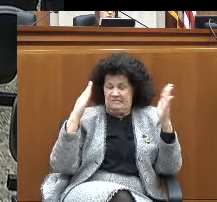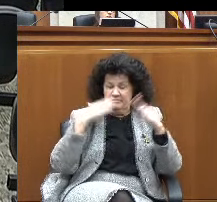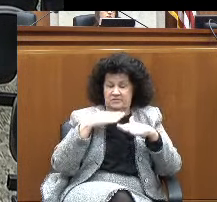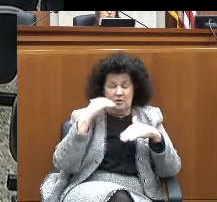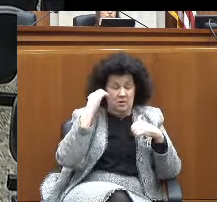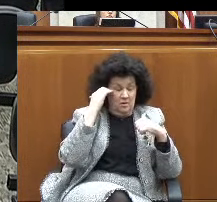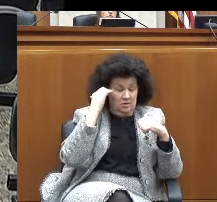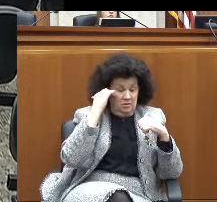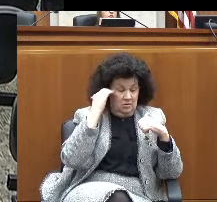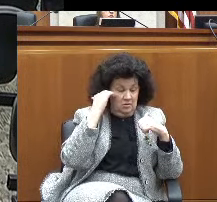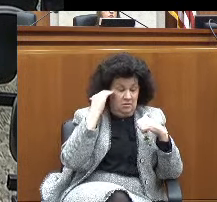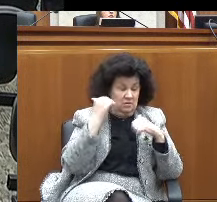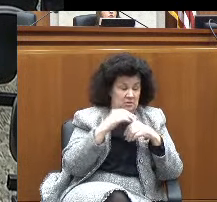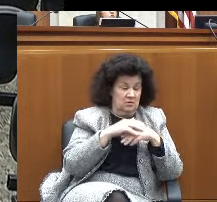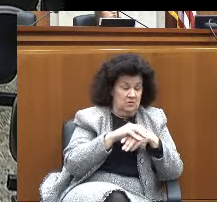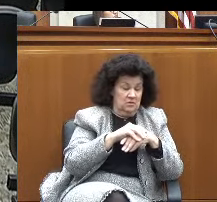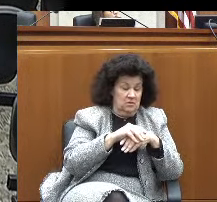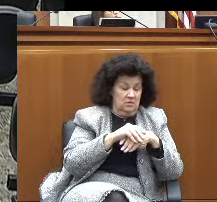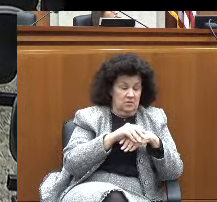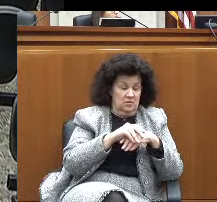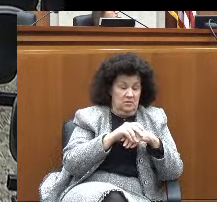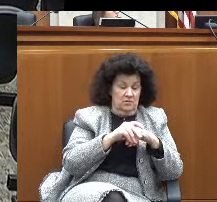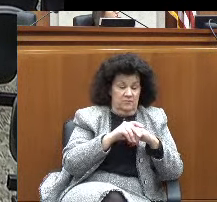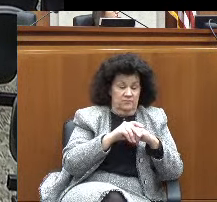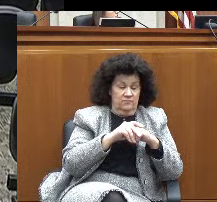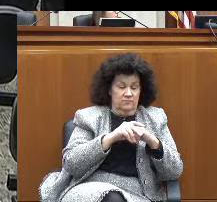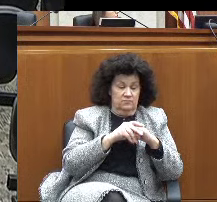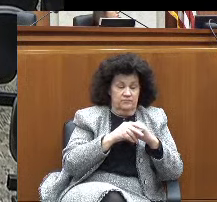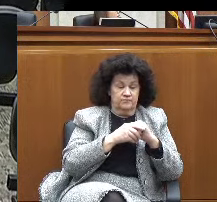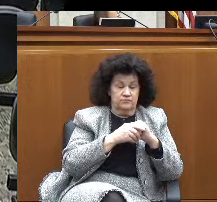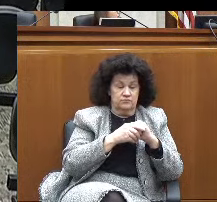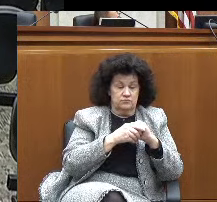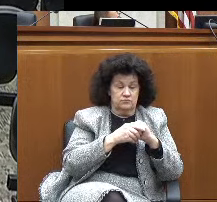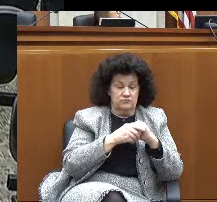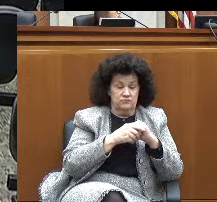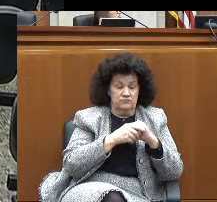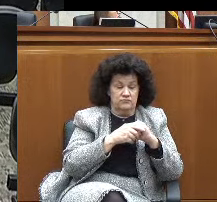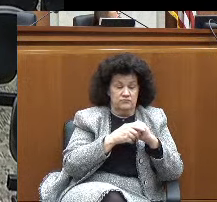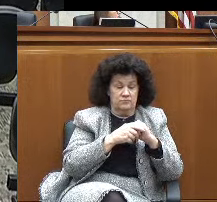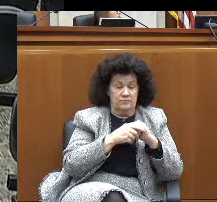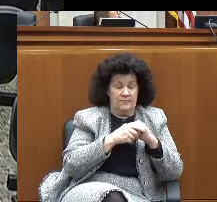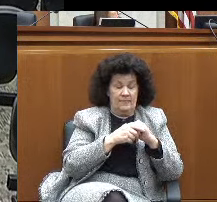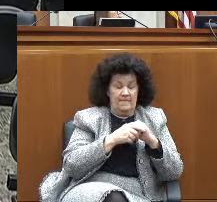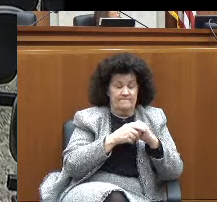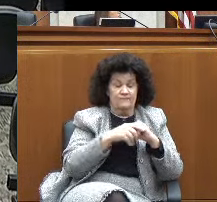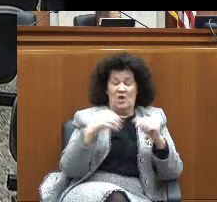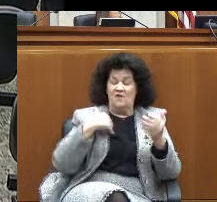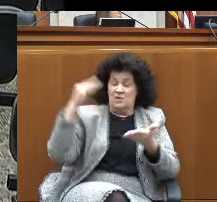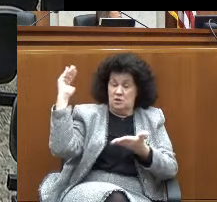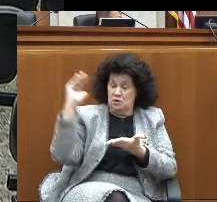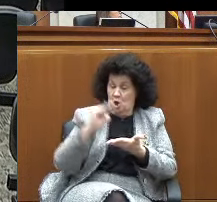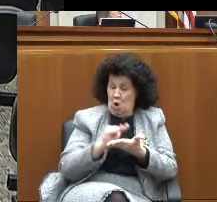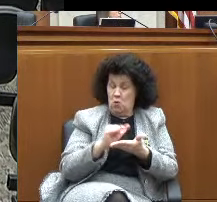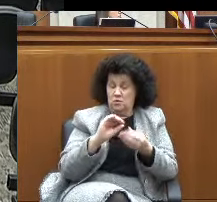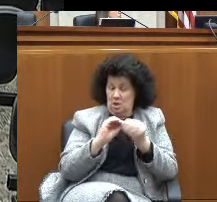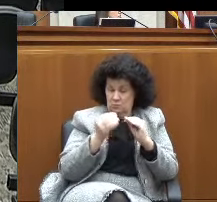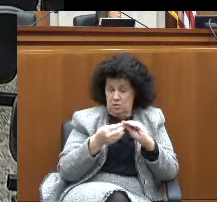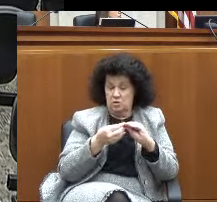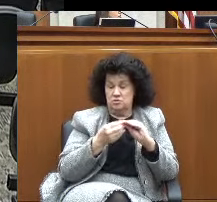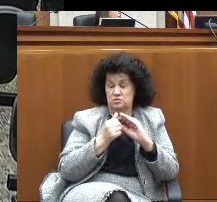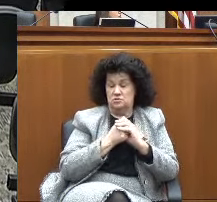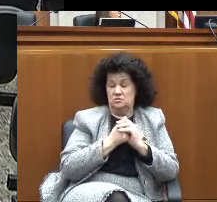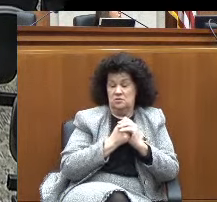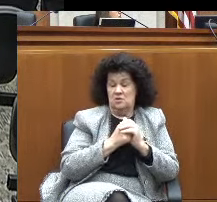from a few hundred being certified down to double digits, low double digits. We've had to do our own